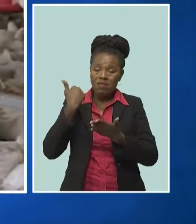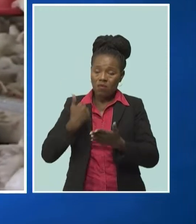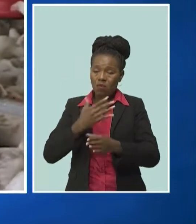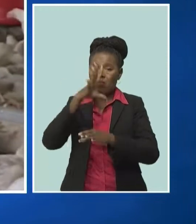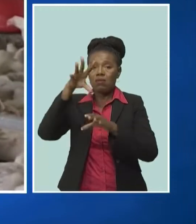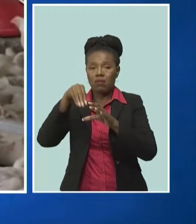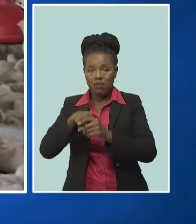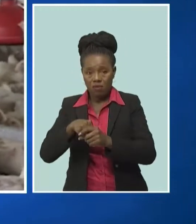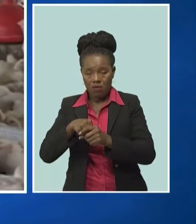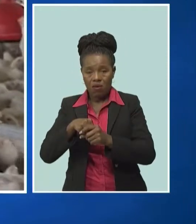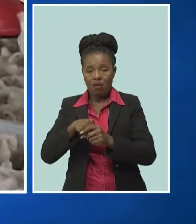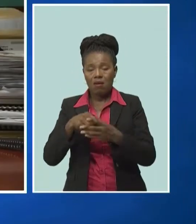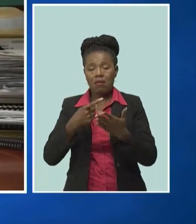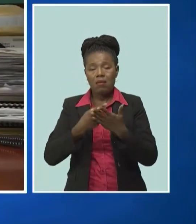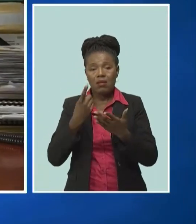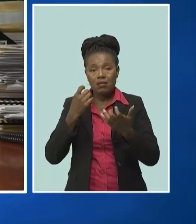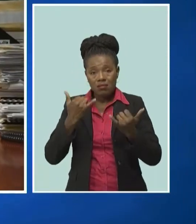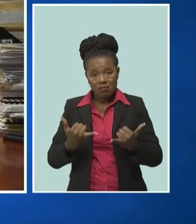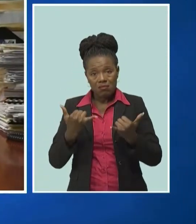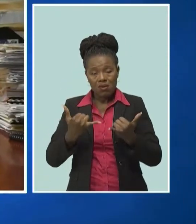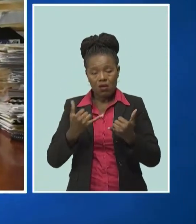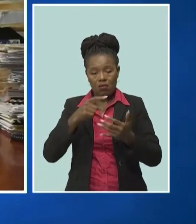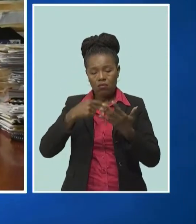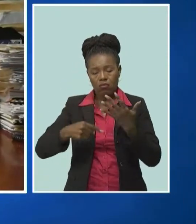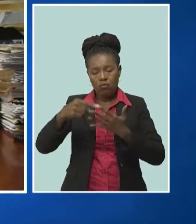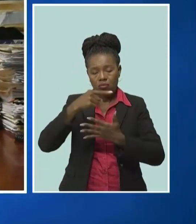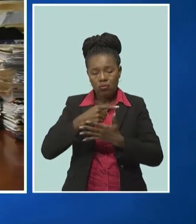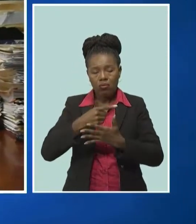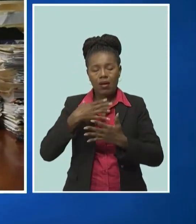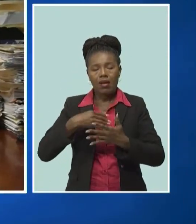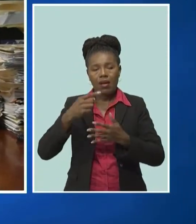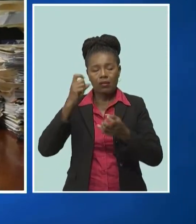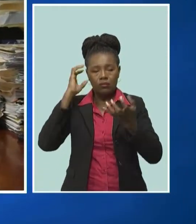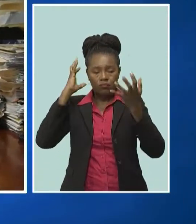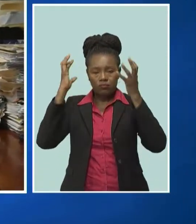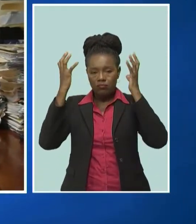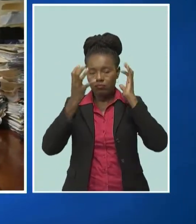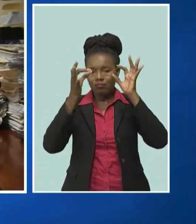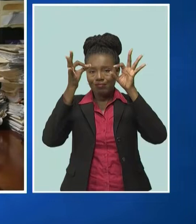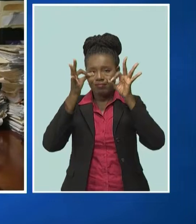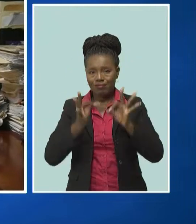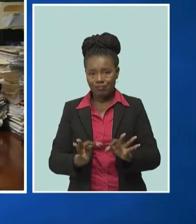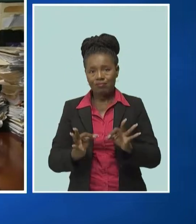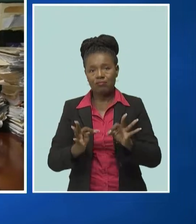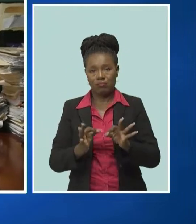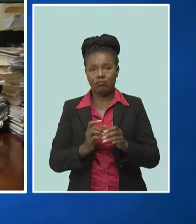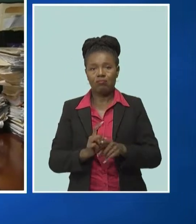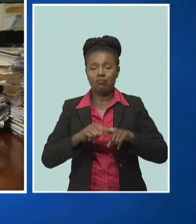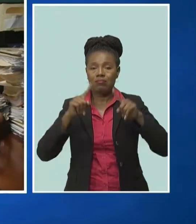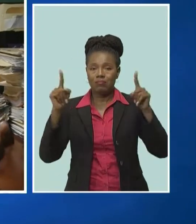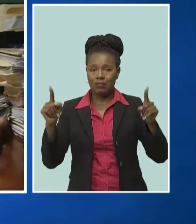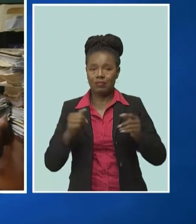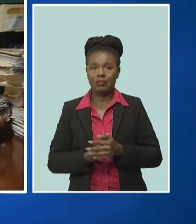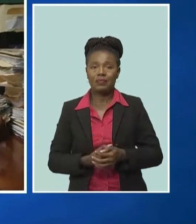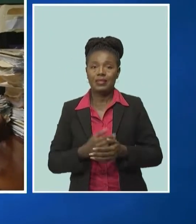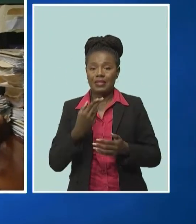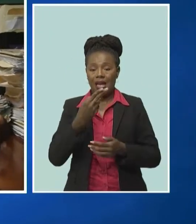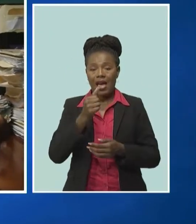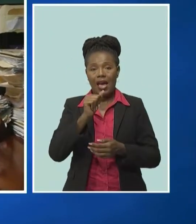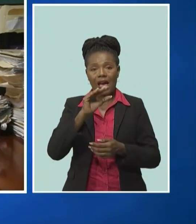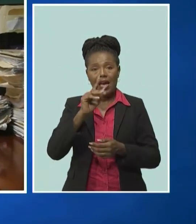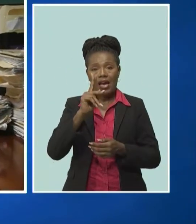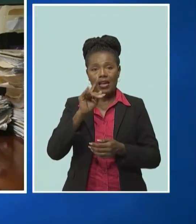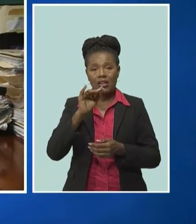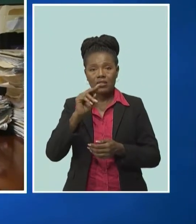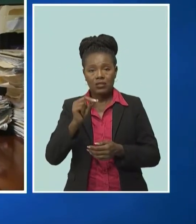decision this time around. Globally, what was happening in relation to feed prices, what was happening with hatching eggs, for